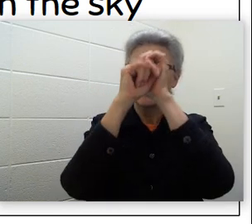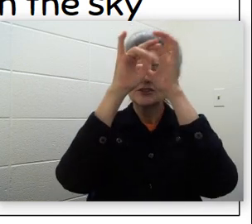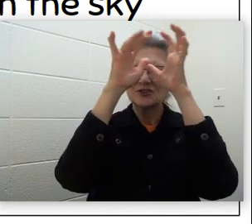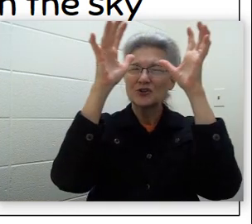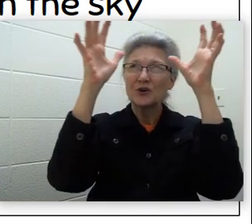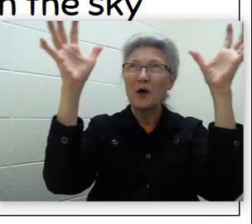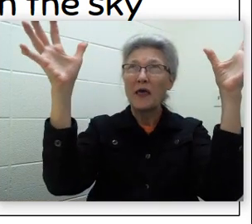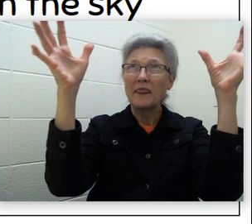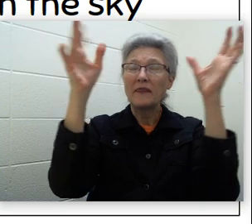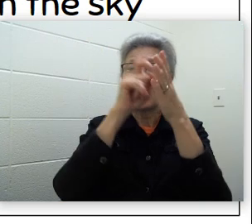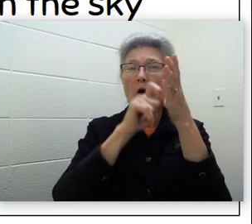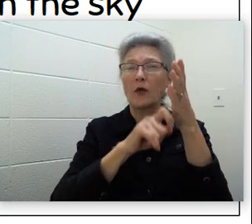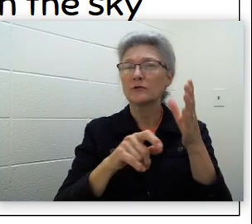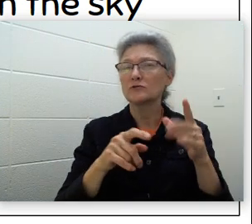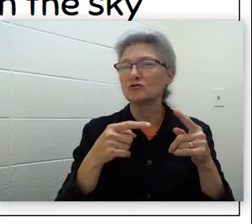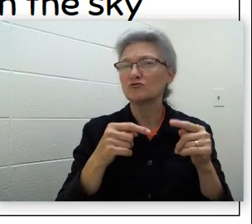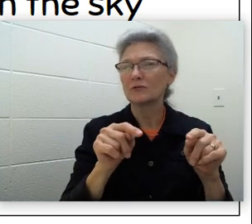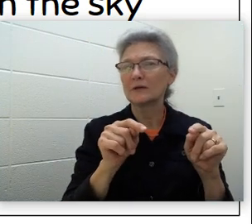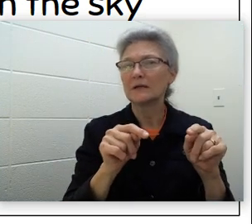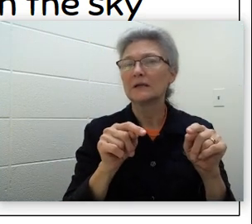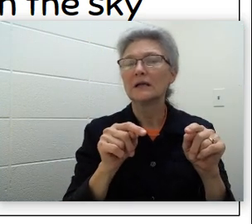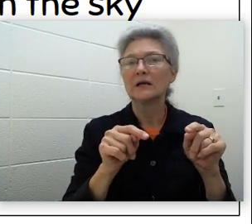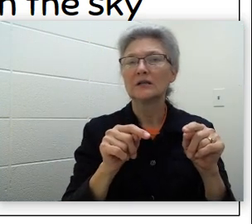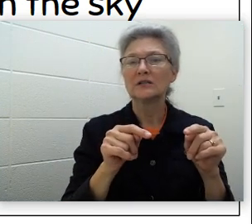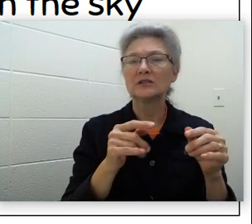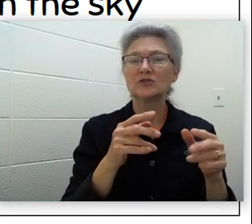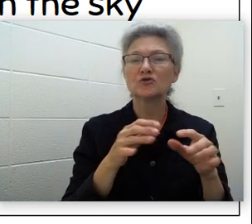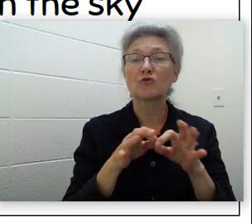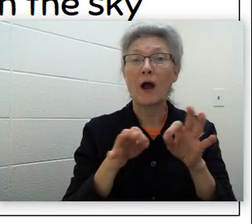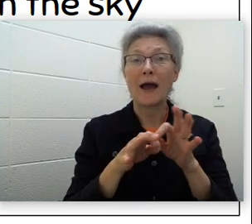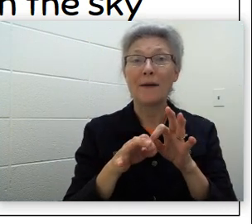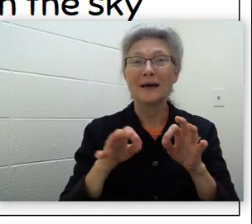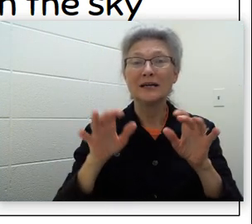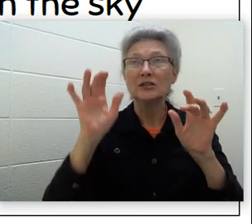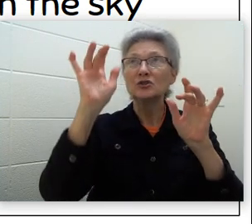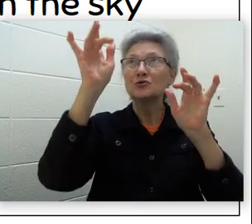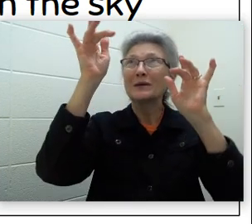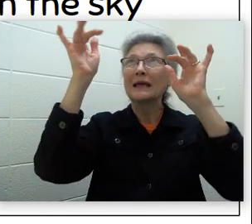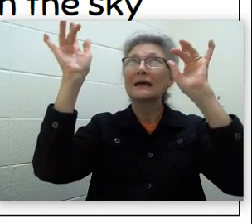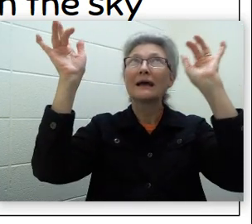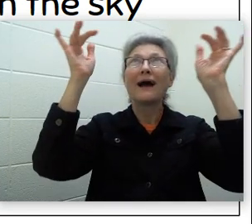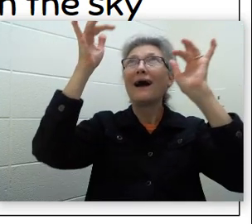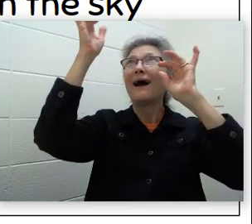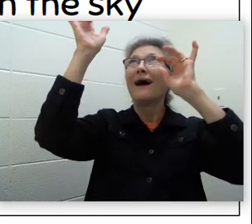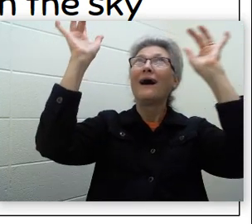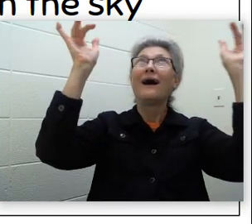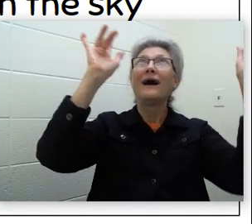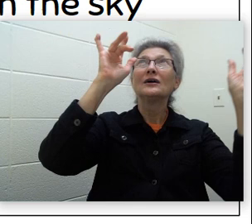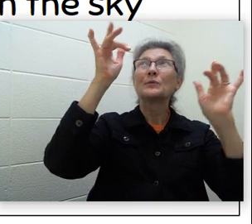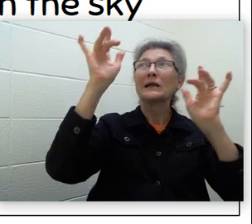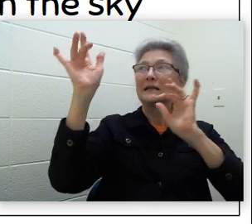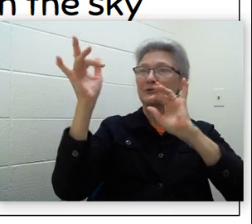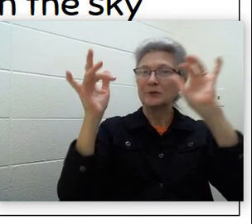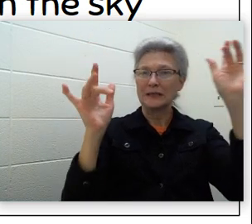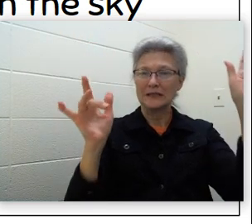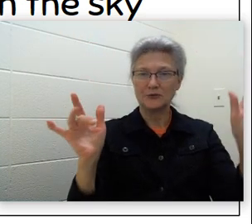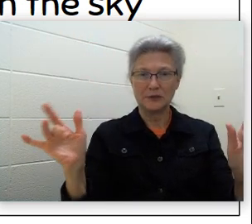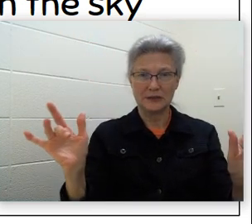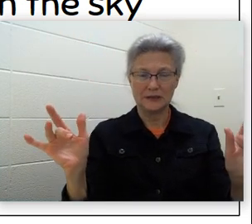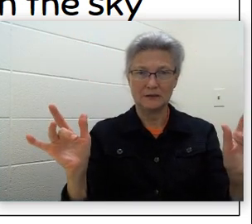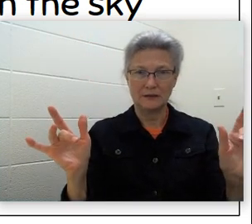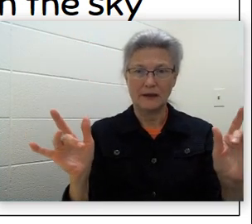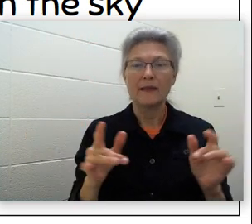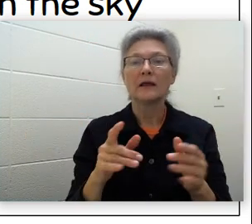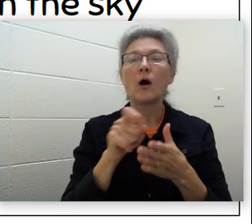head that the author is trying to describe twinkling. So this is just a nice, fun way that authors use figurative language